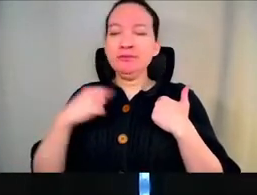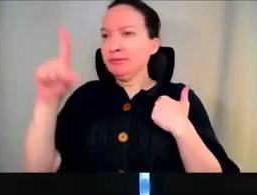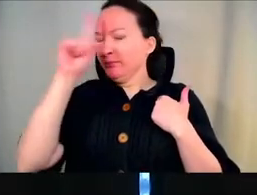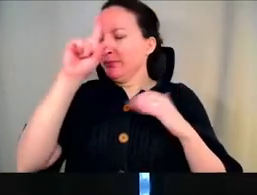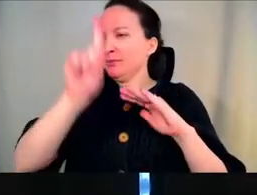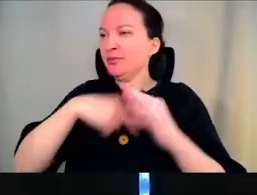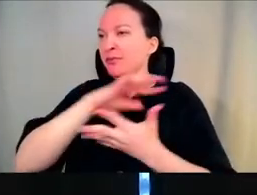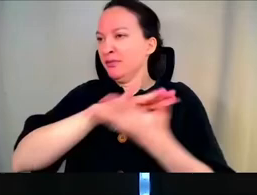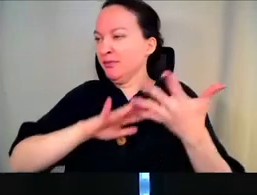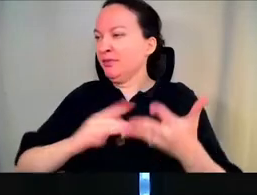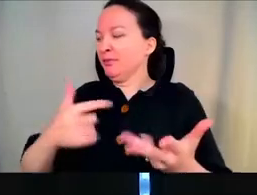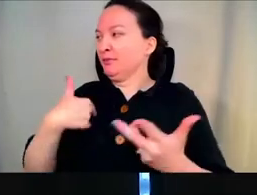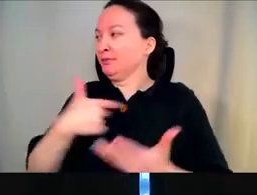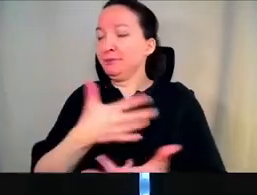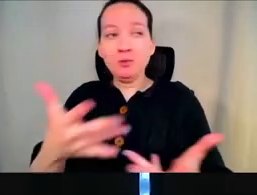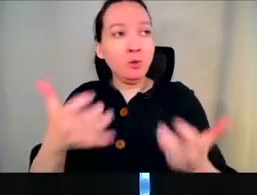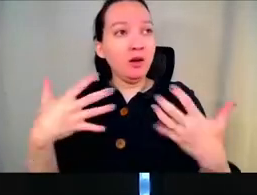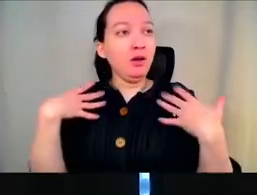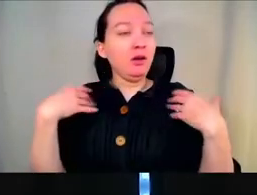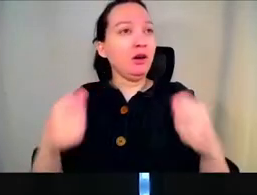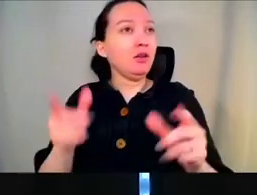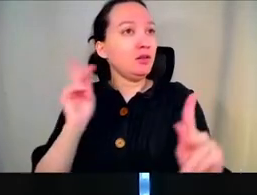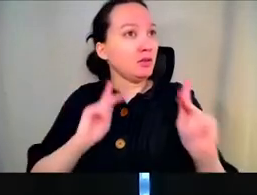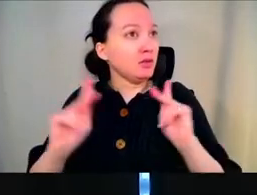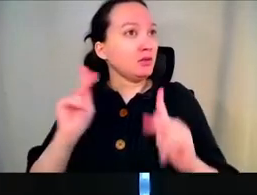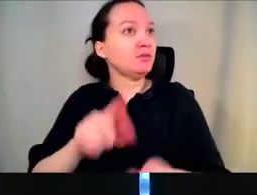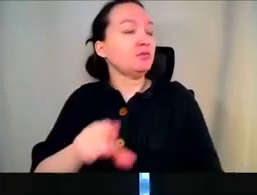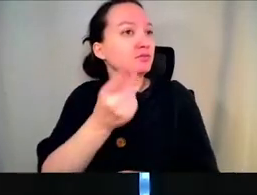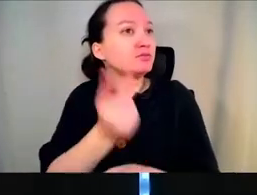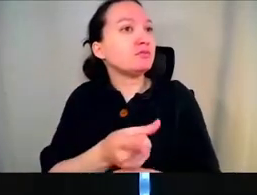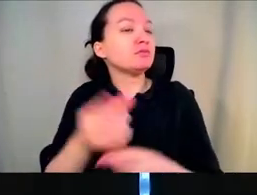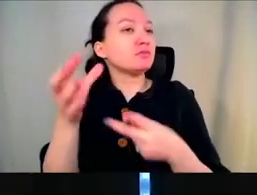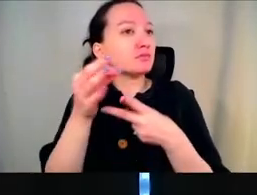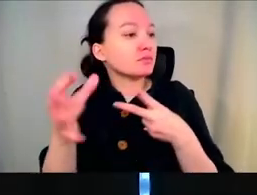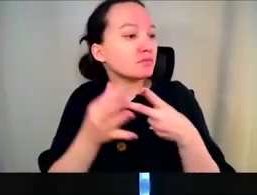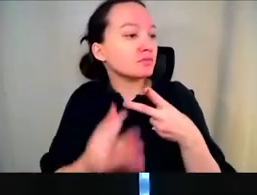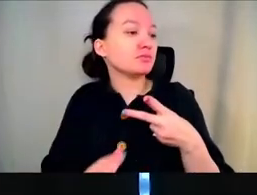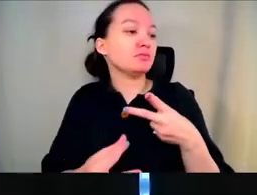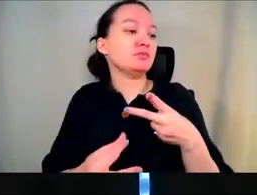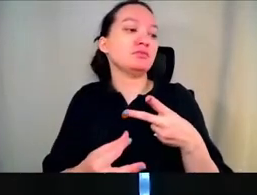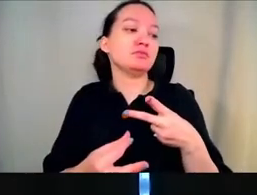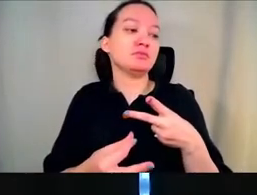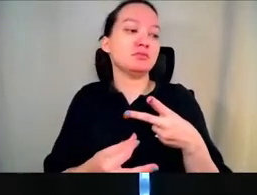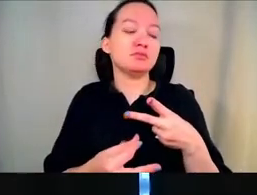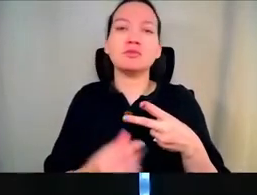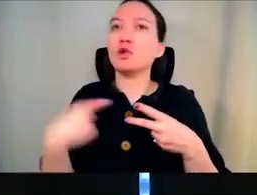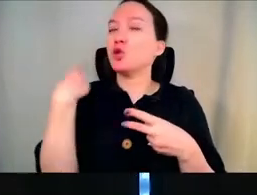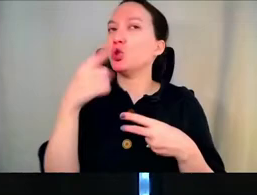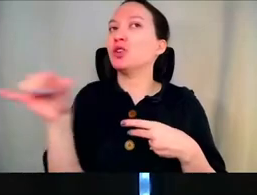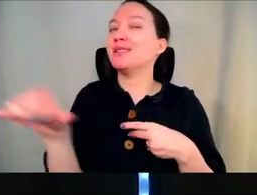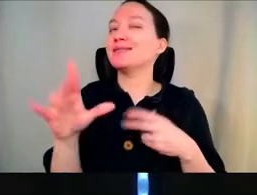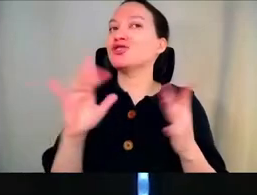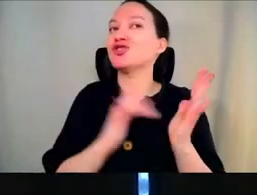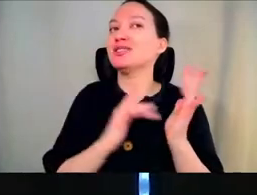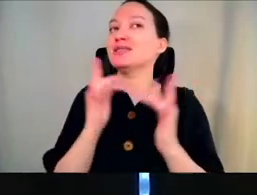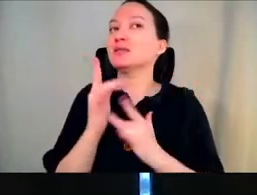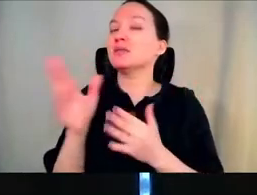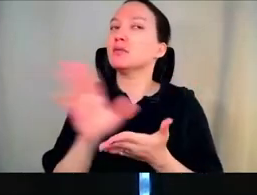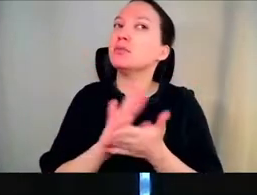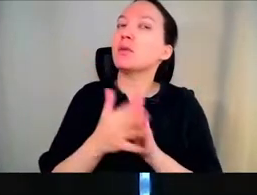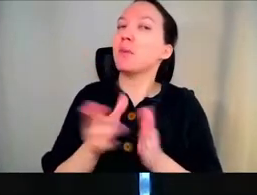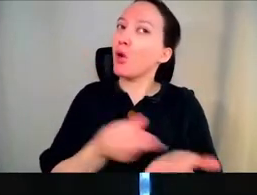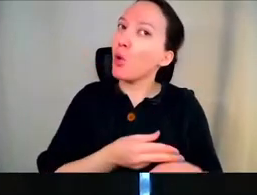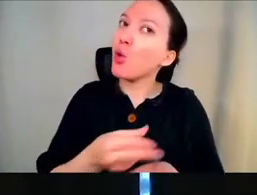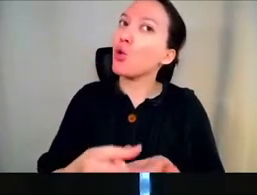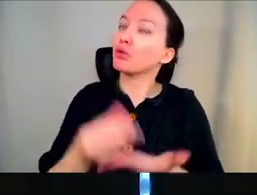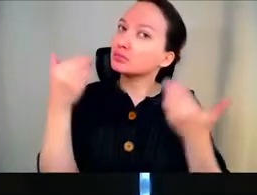it's a big deal. We want to be healthy people. We want to make the right choices. We want to look more like Jesus. We want to look more holy. We want to